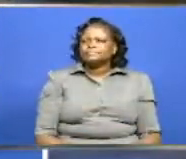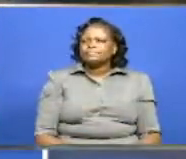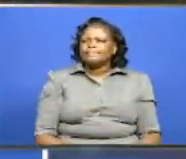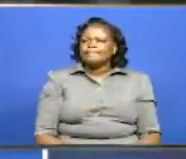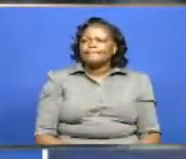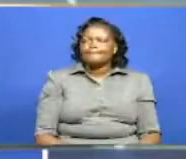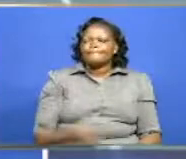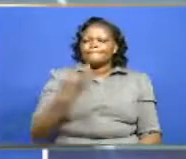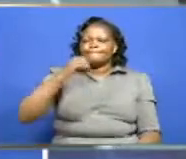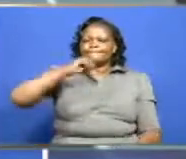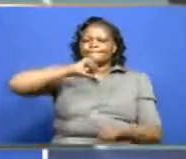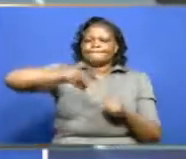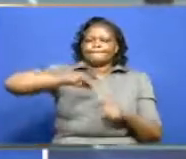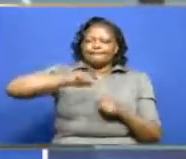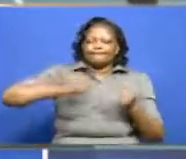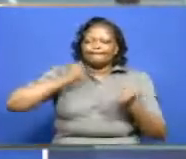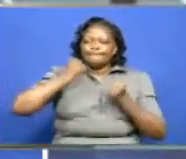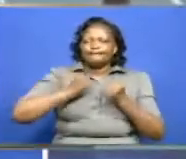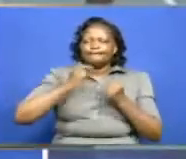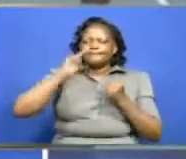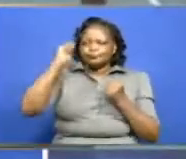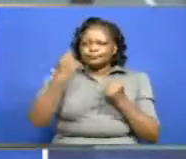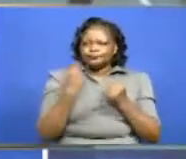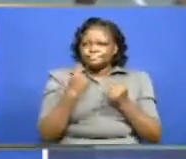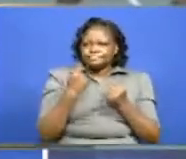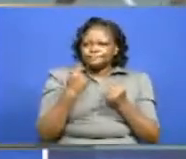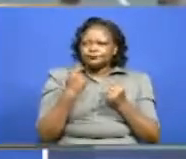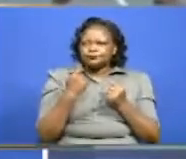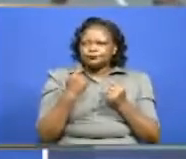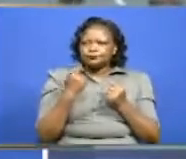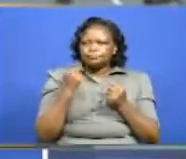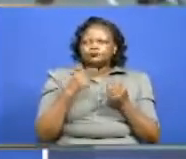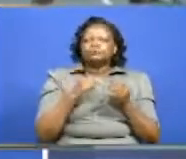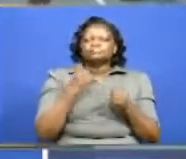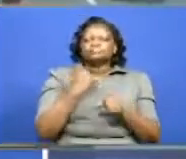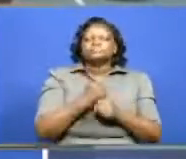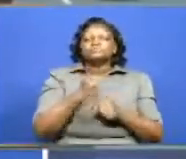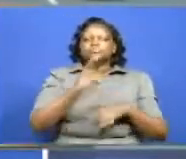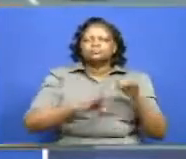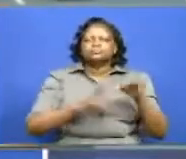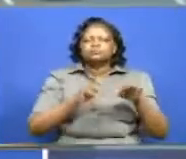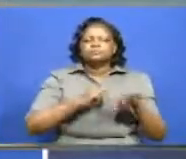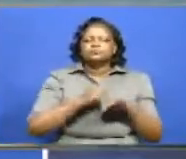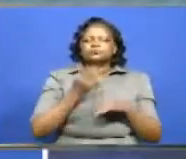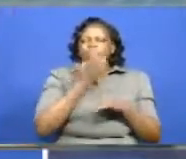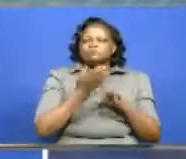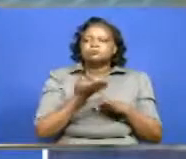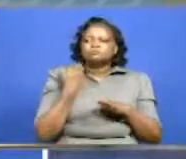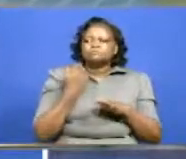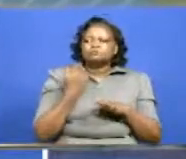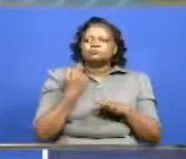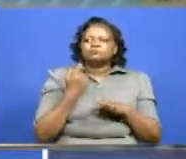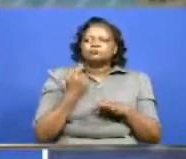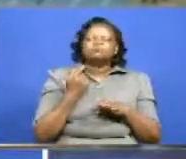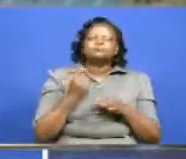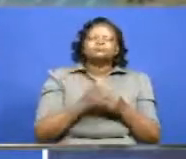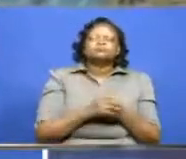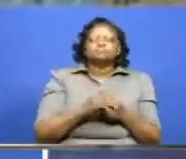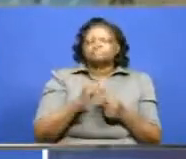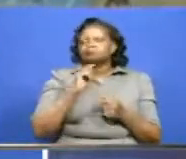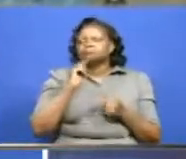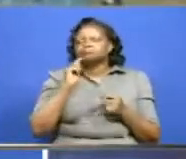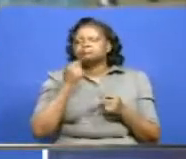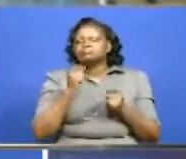Three rounds of Athletics Kenya Relay Series will be held at Nyayo National Stadium before a Kenyan team to represent the country in World